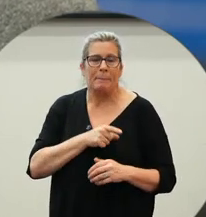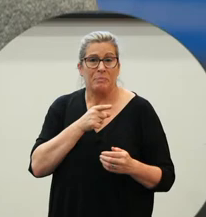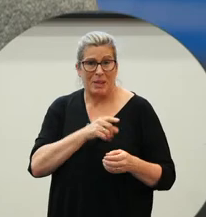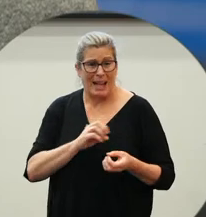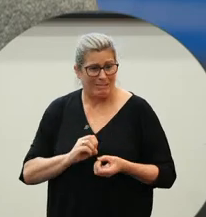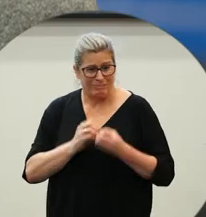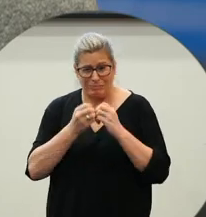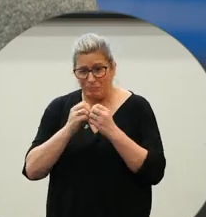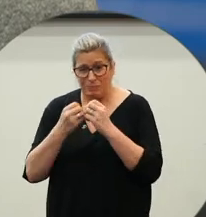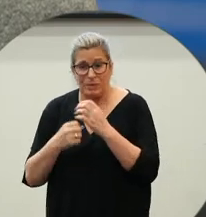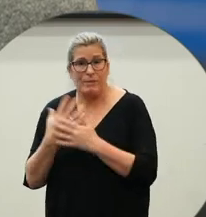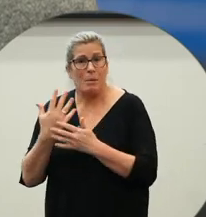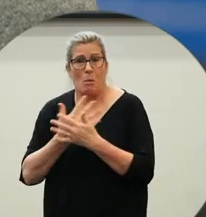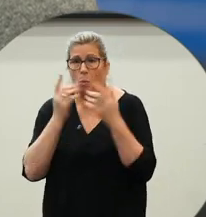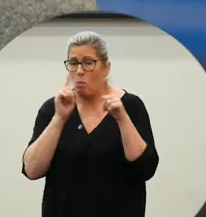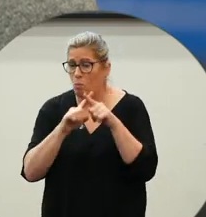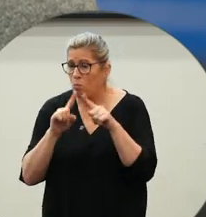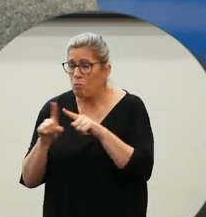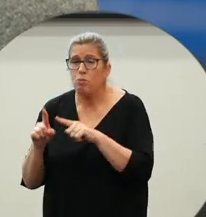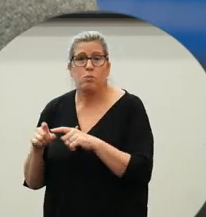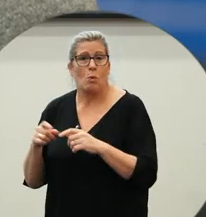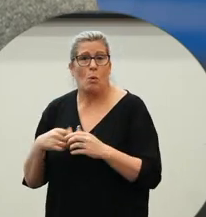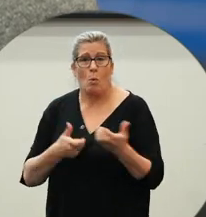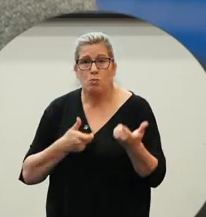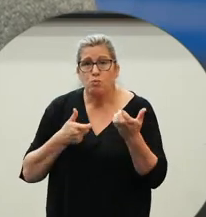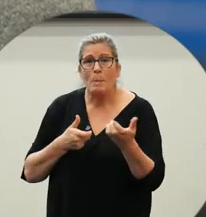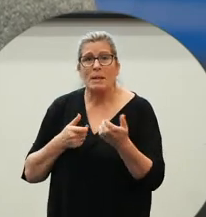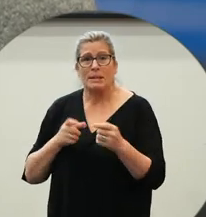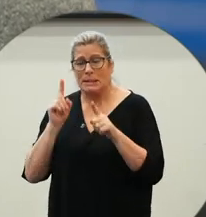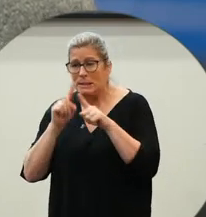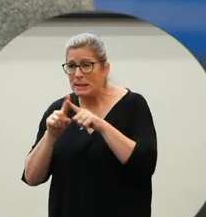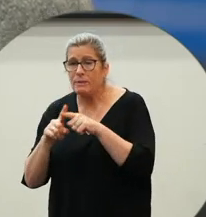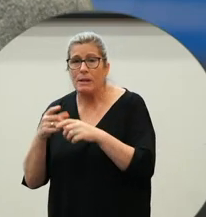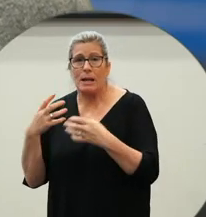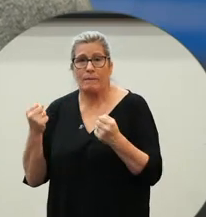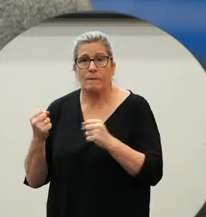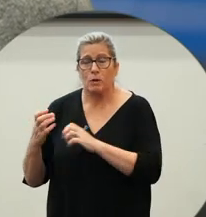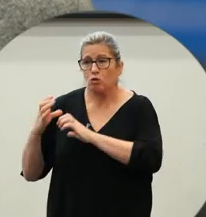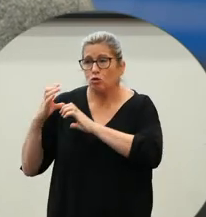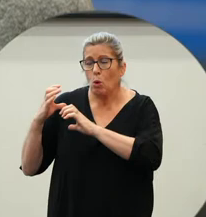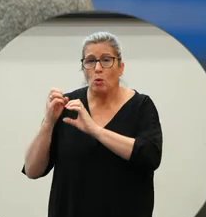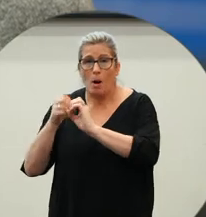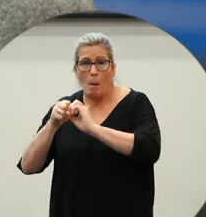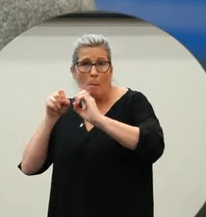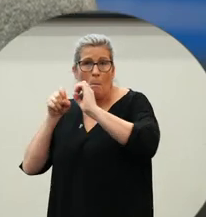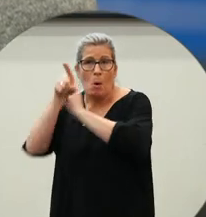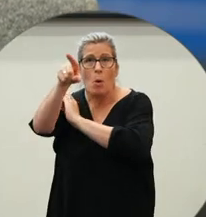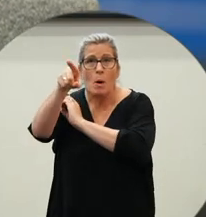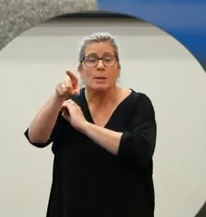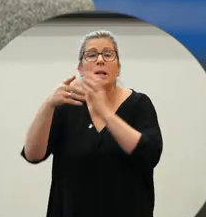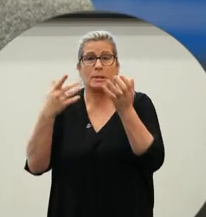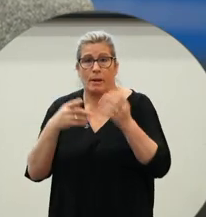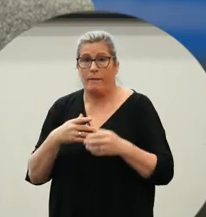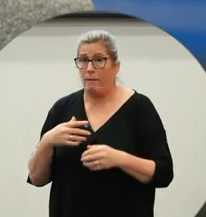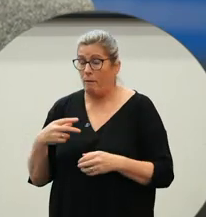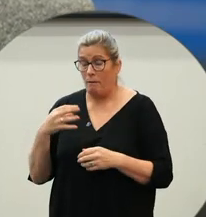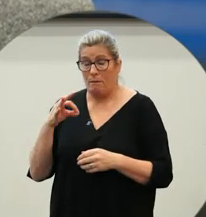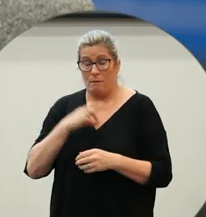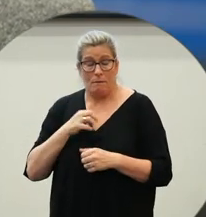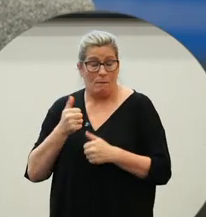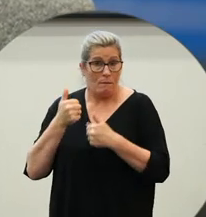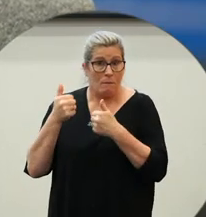kinds of weapons for shoulder-held missiles, which were very effective against RUC Land Rovers